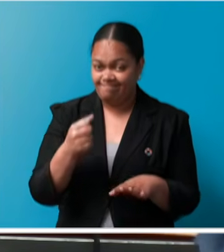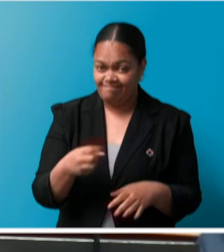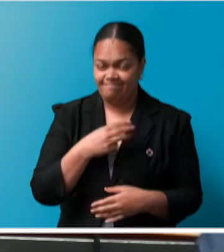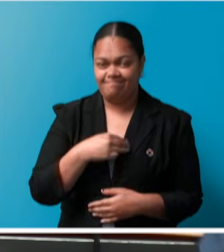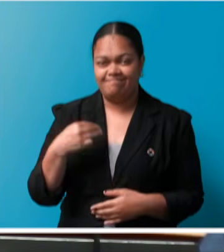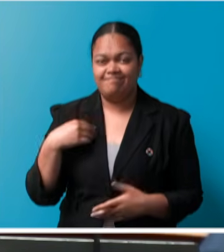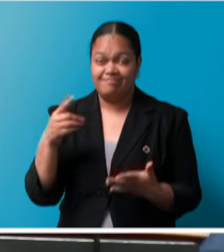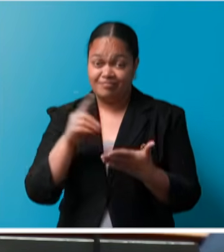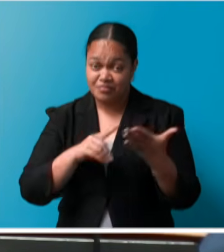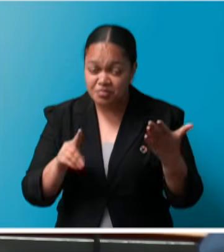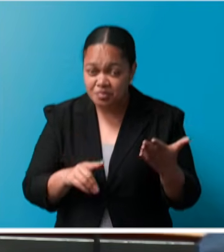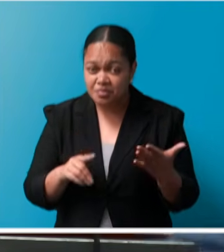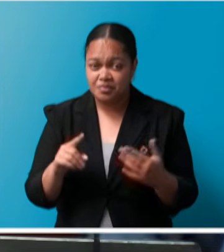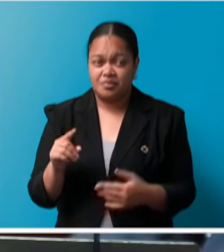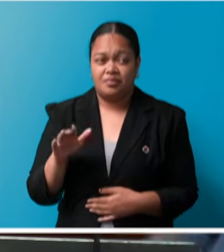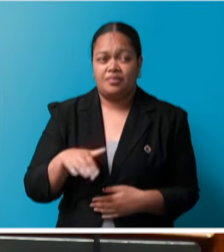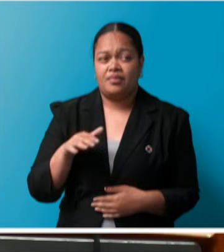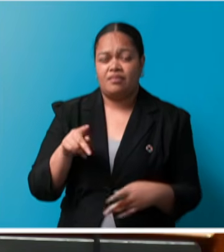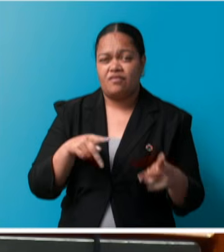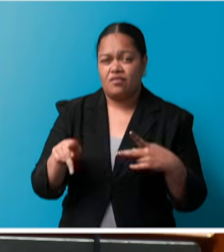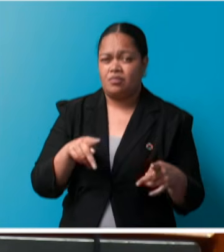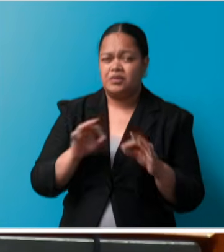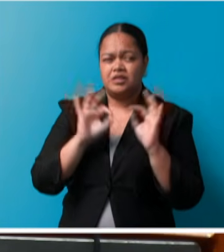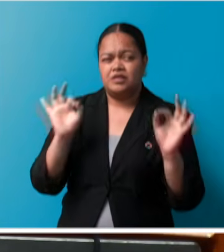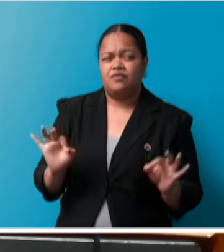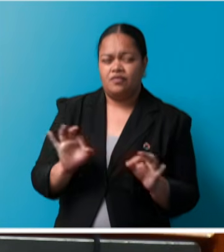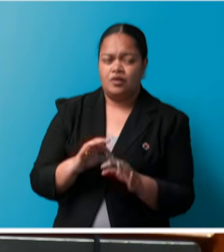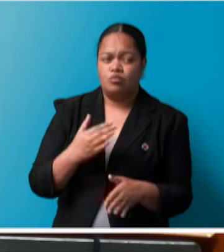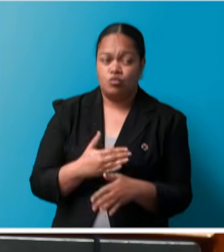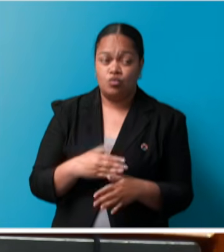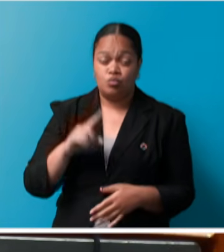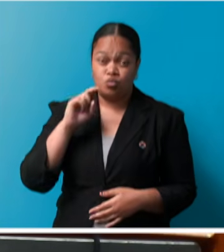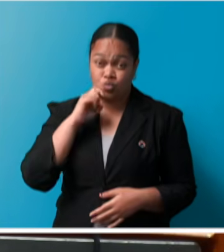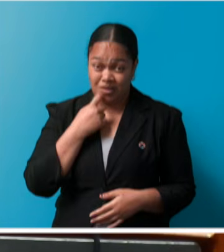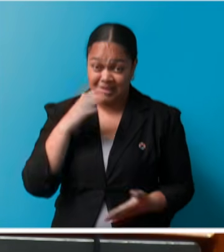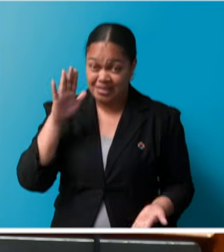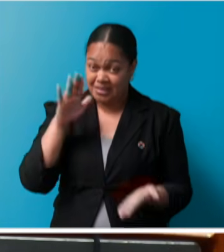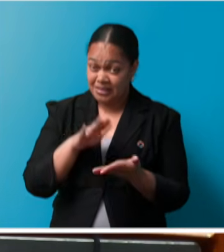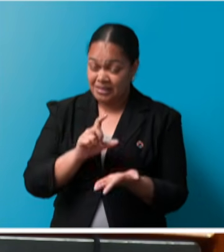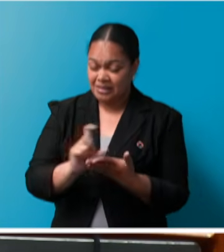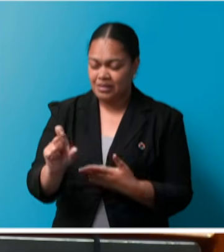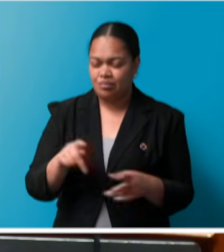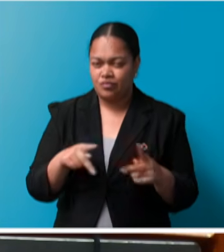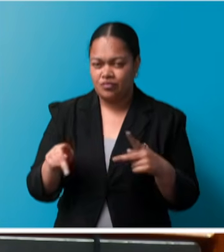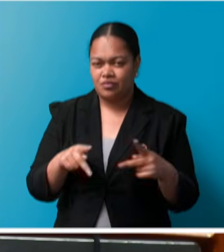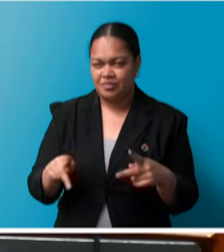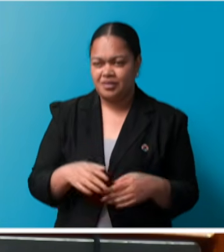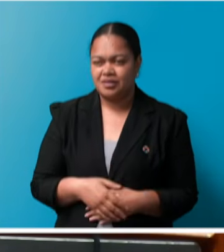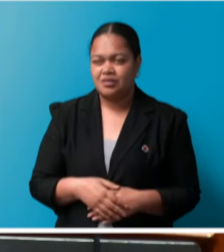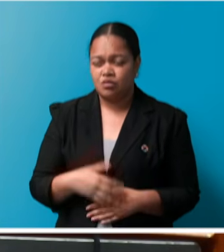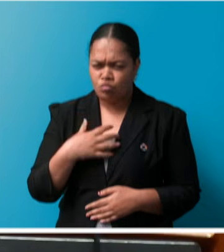designing a board performance framework that will introduce a clear performance